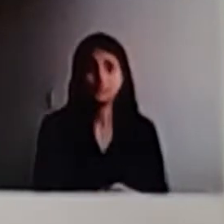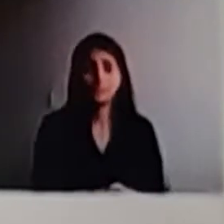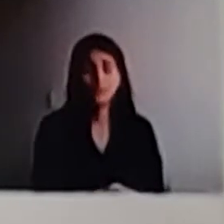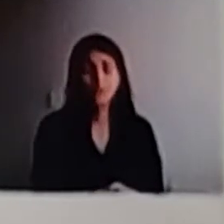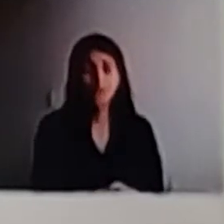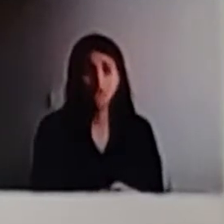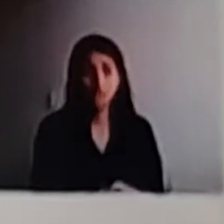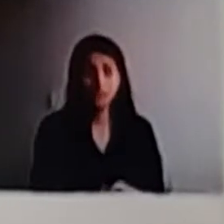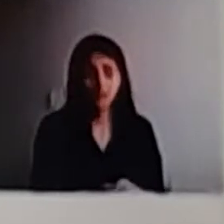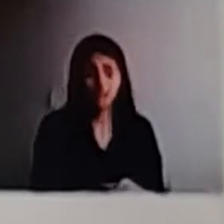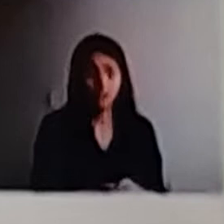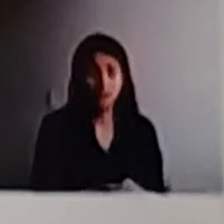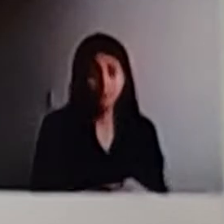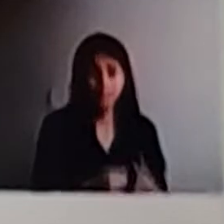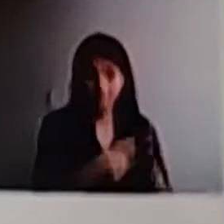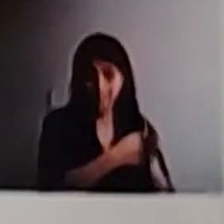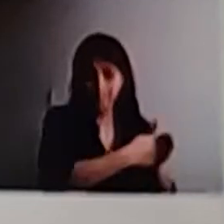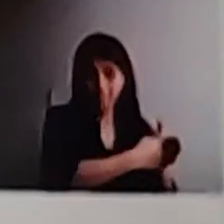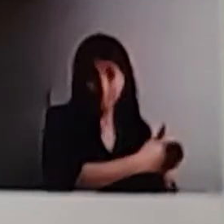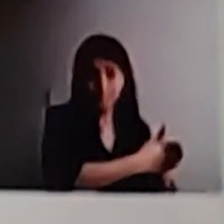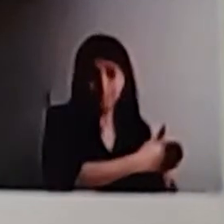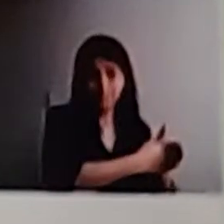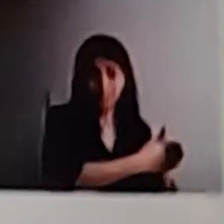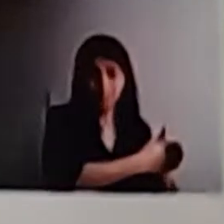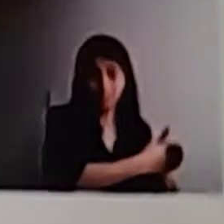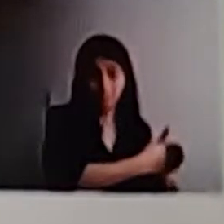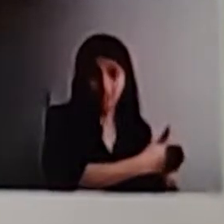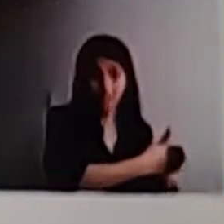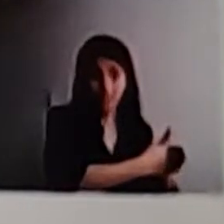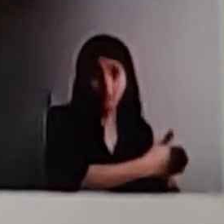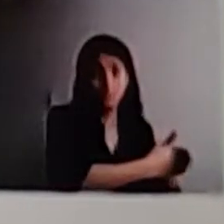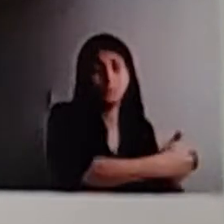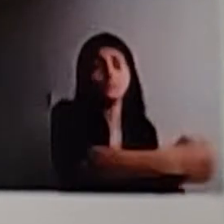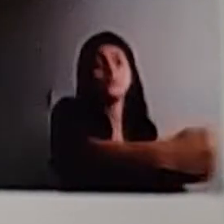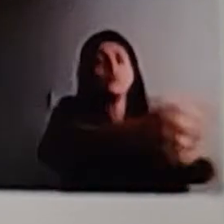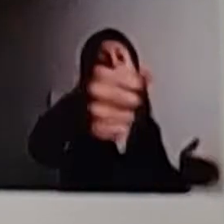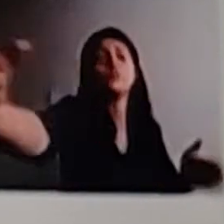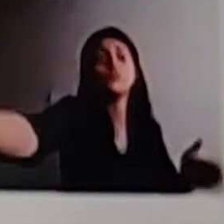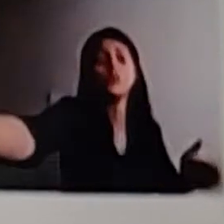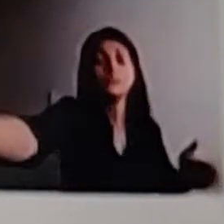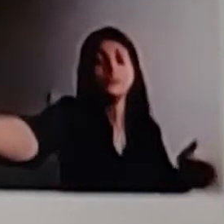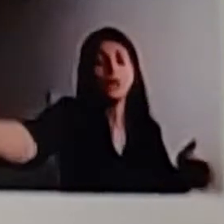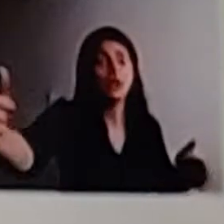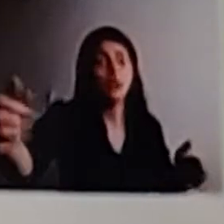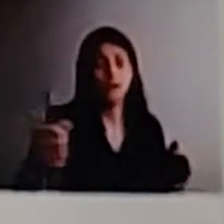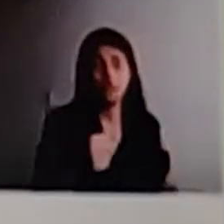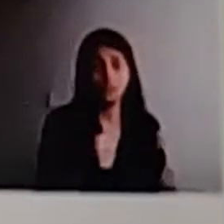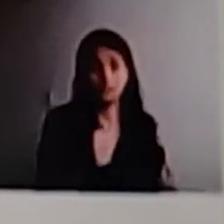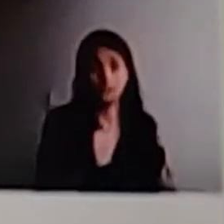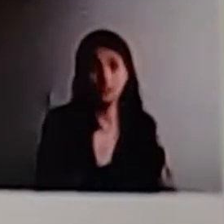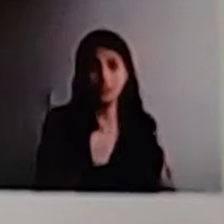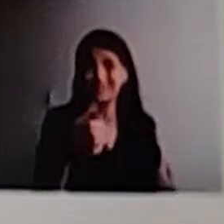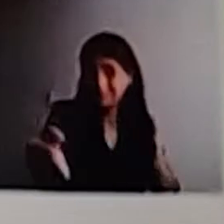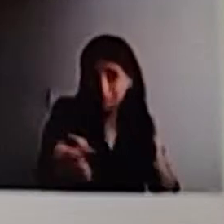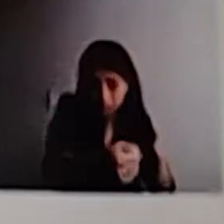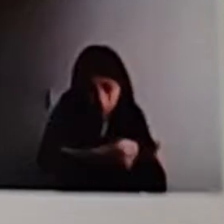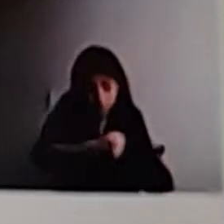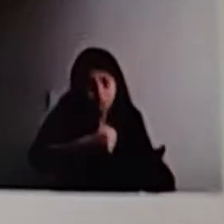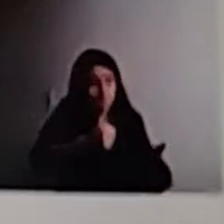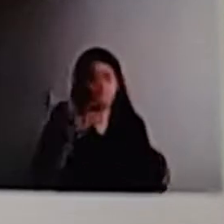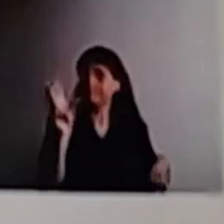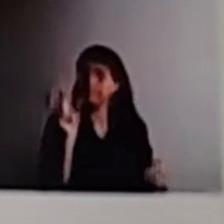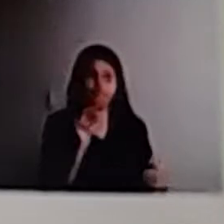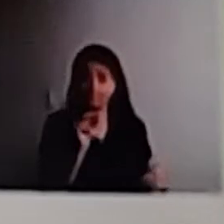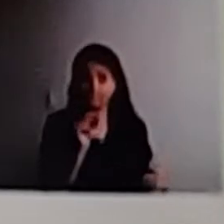any area inside. Then we have the bathroom itself. It have to be minimum